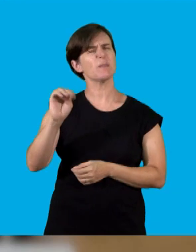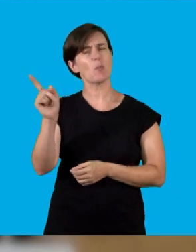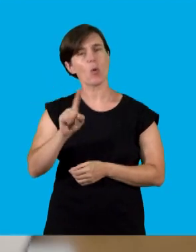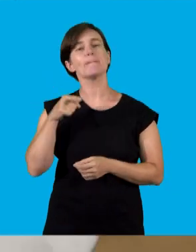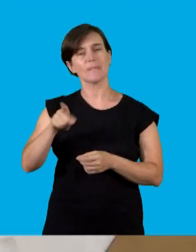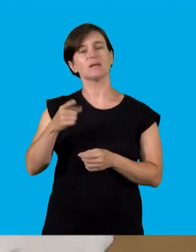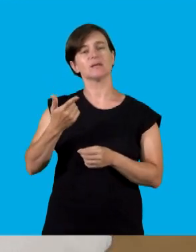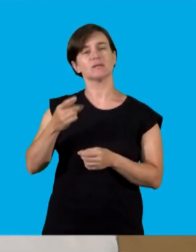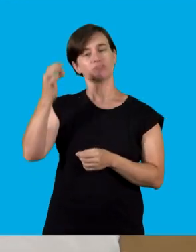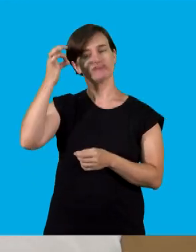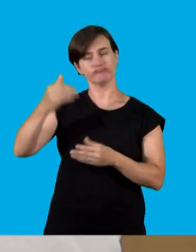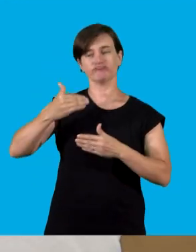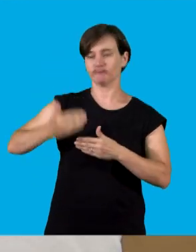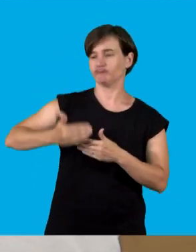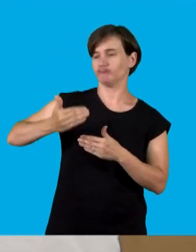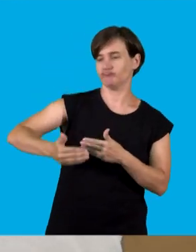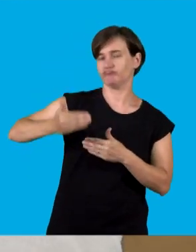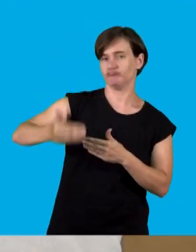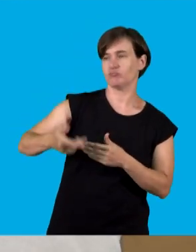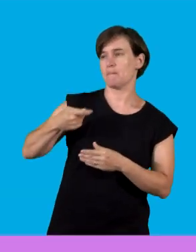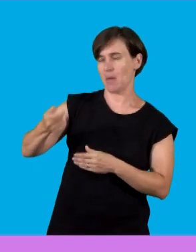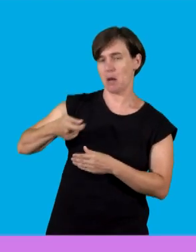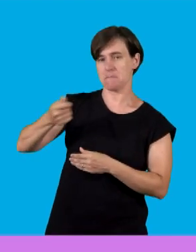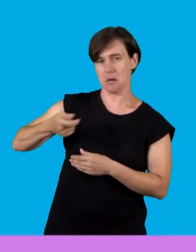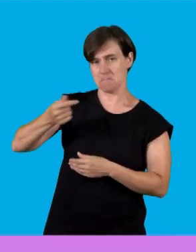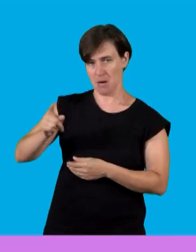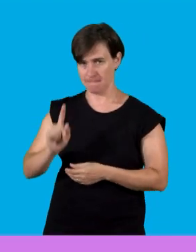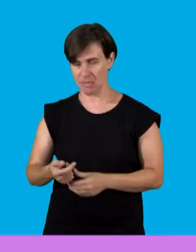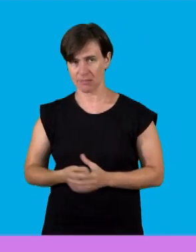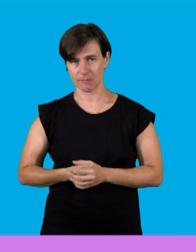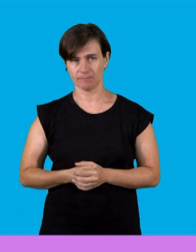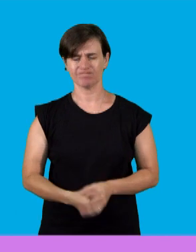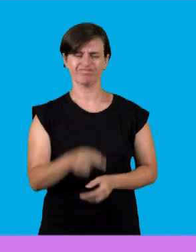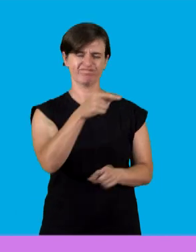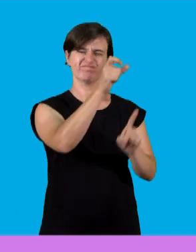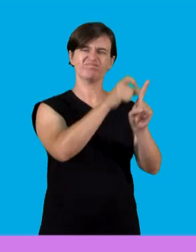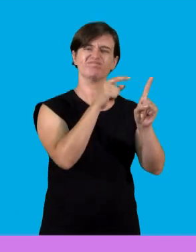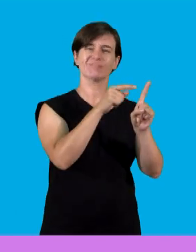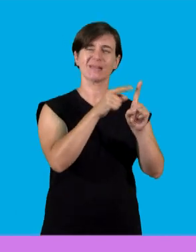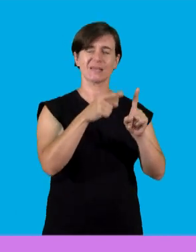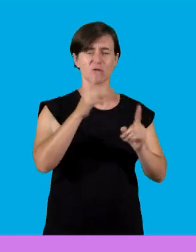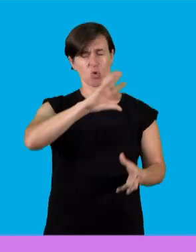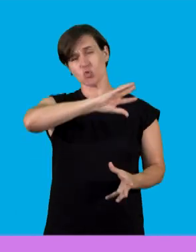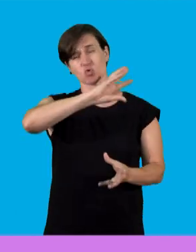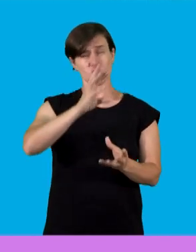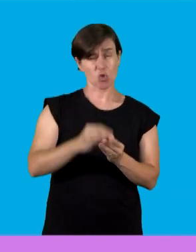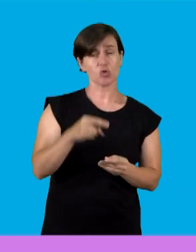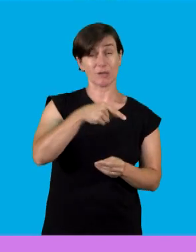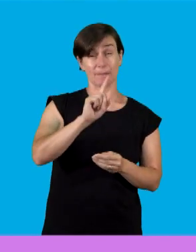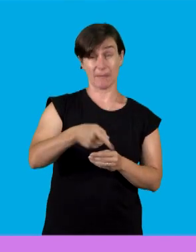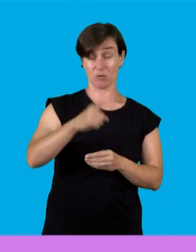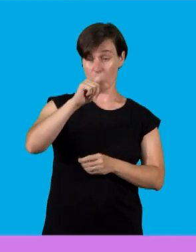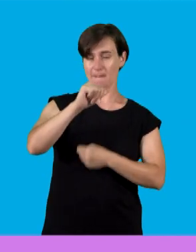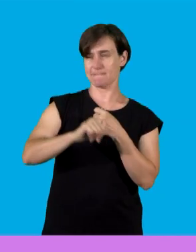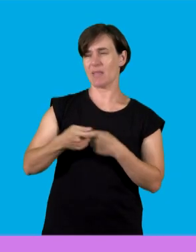to be paid for a contract of insurance. What is Gary's total funeral premium per month? All right,